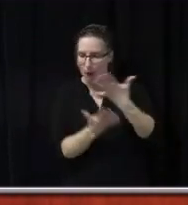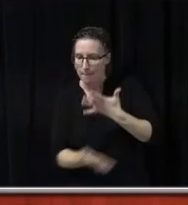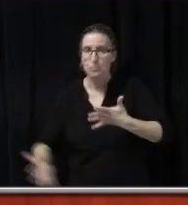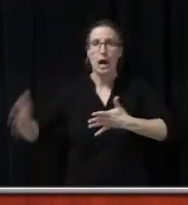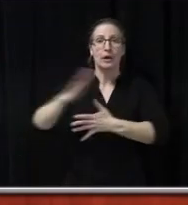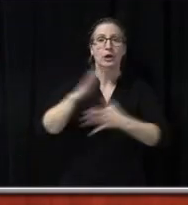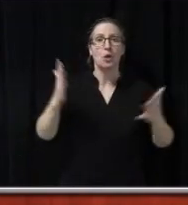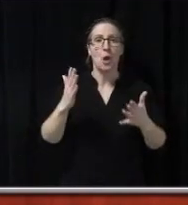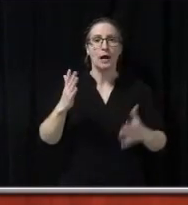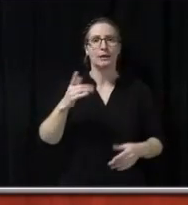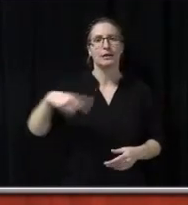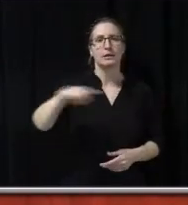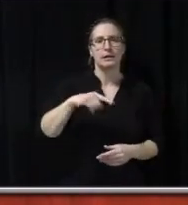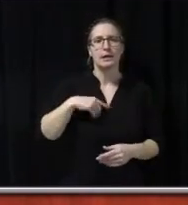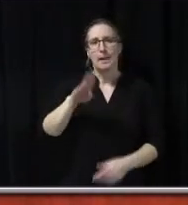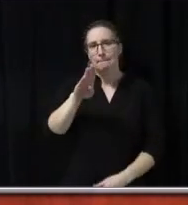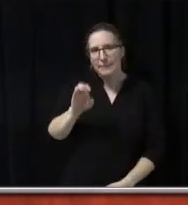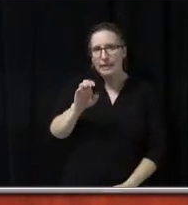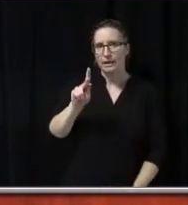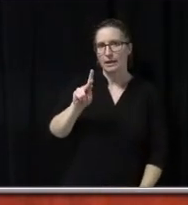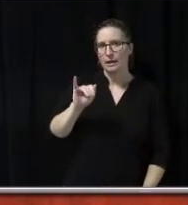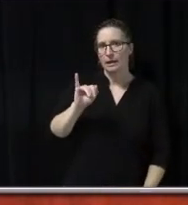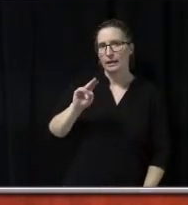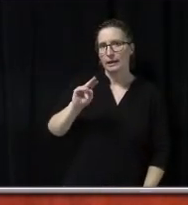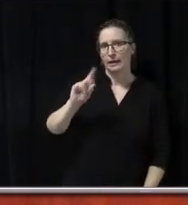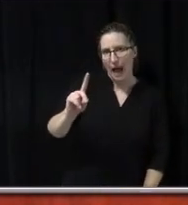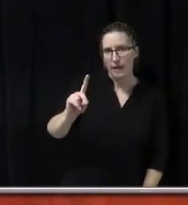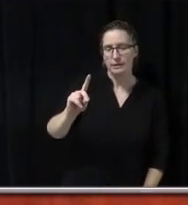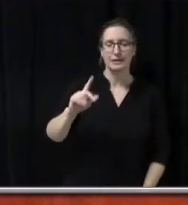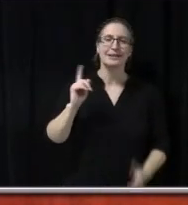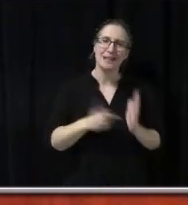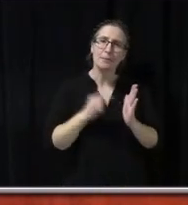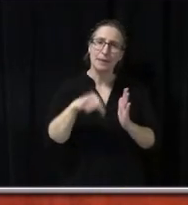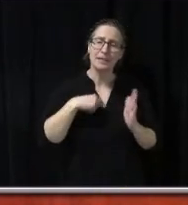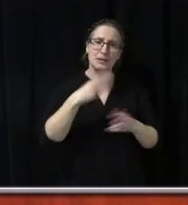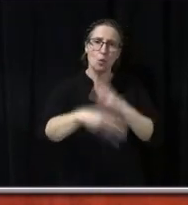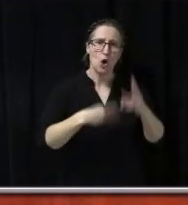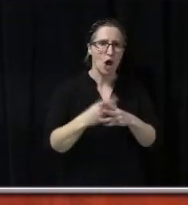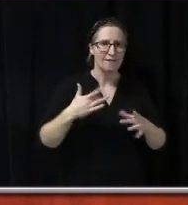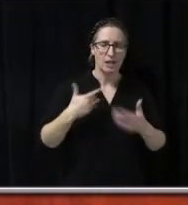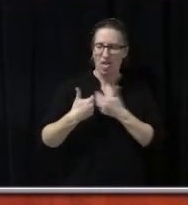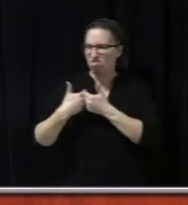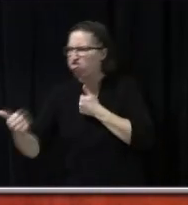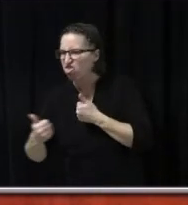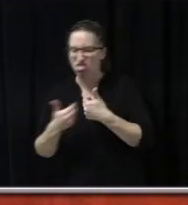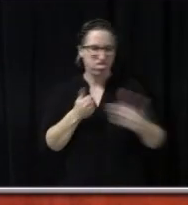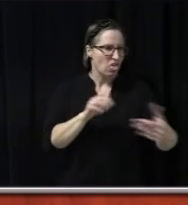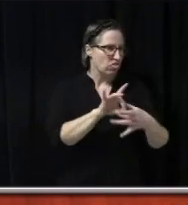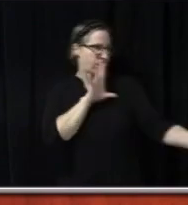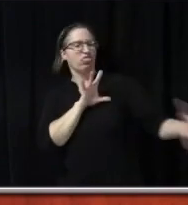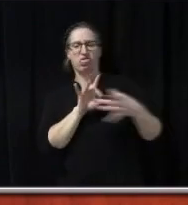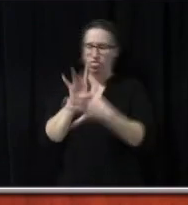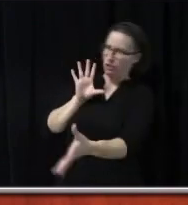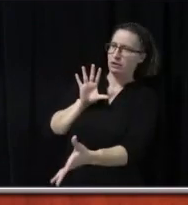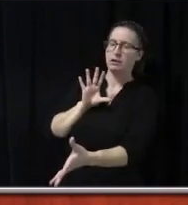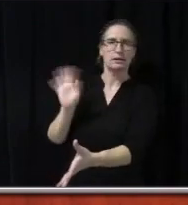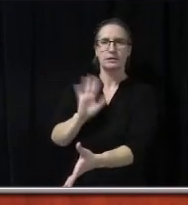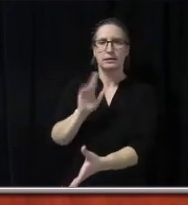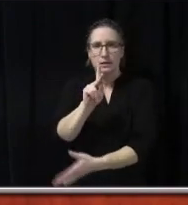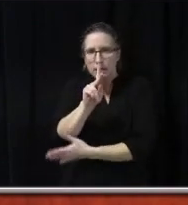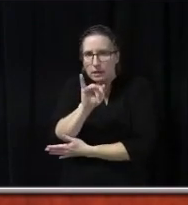be kind. In a world that sometimes feels divided and disconnected, kindness